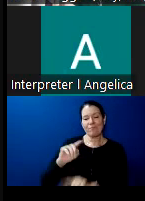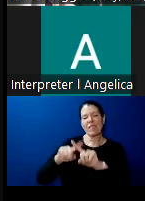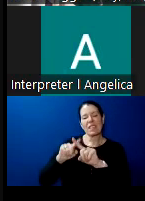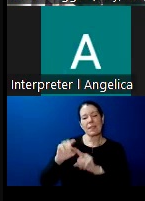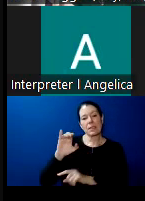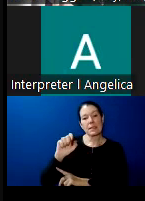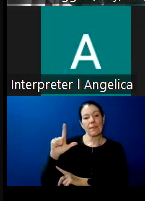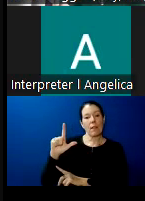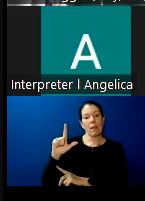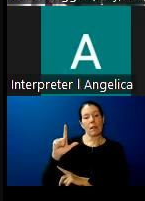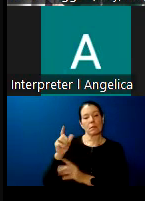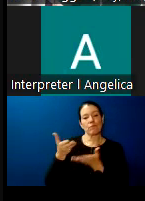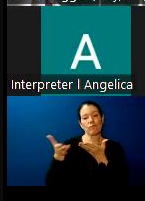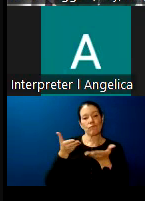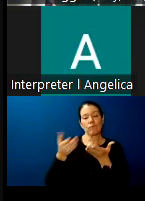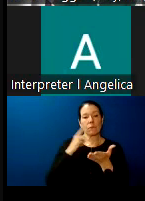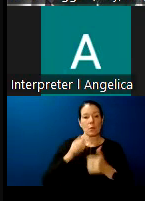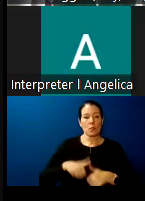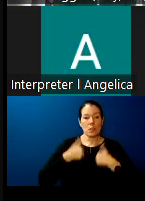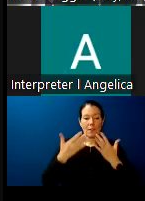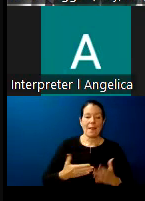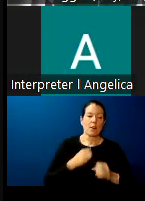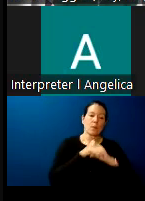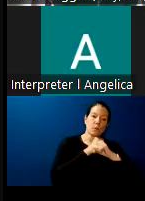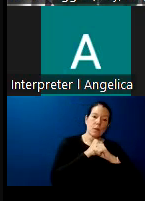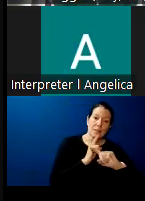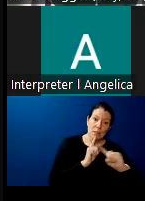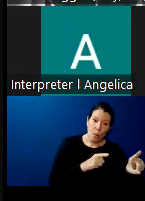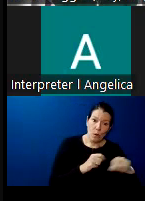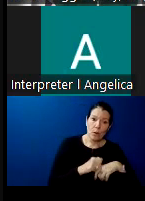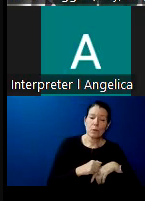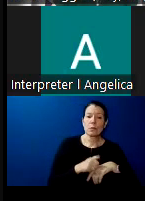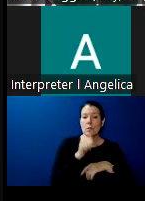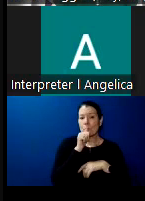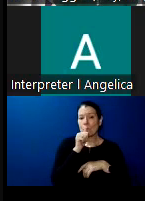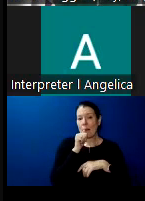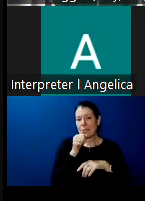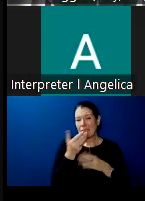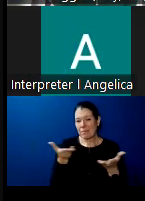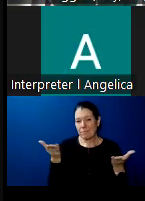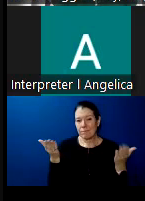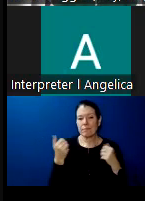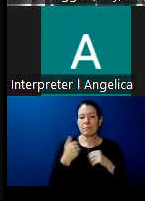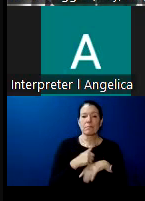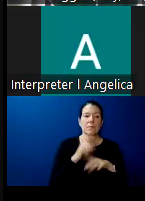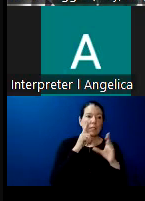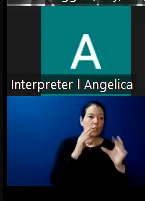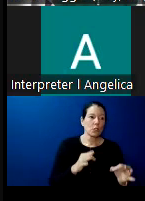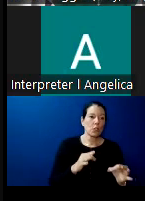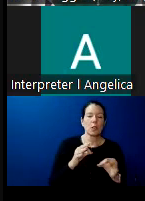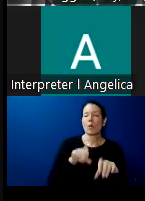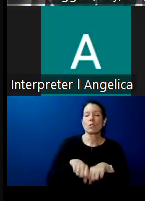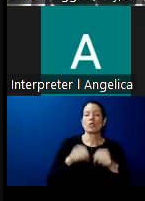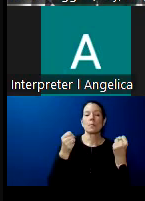for survivors through things like peace and protective orders, privacy matters, termination of